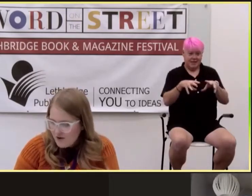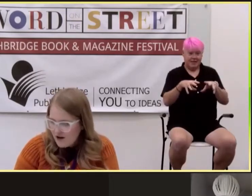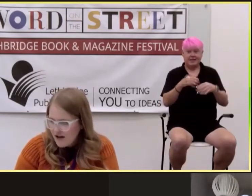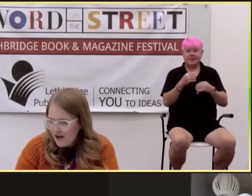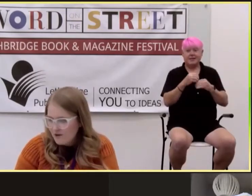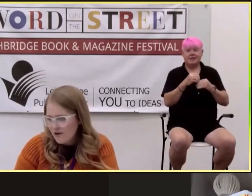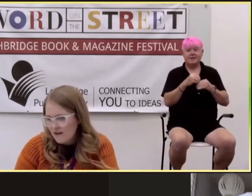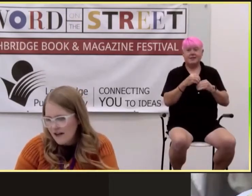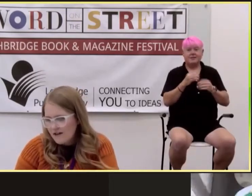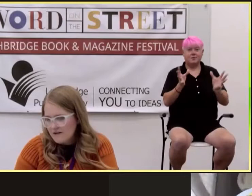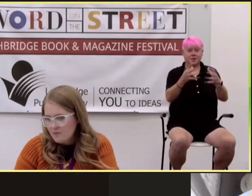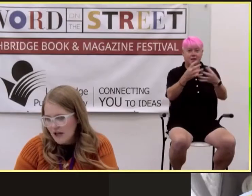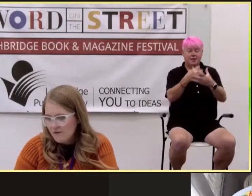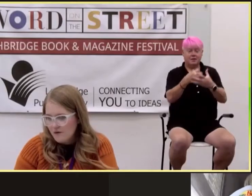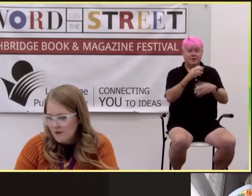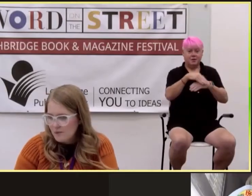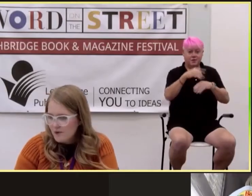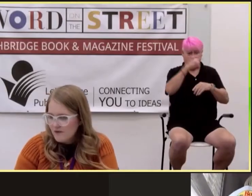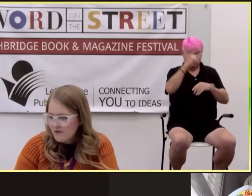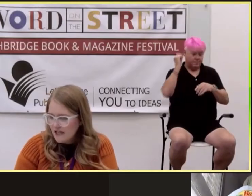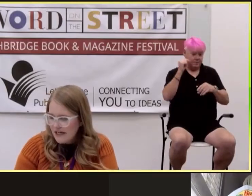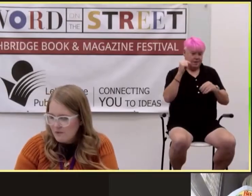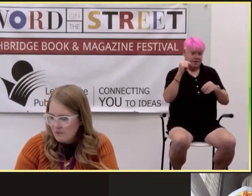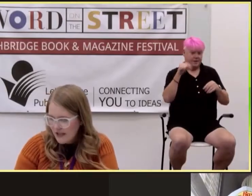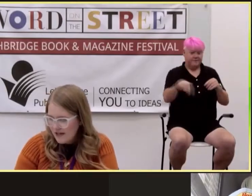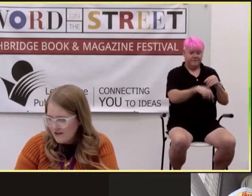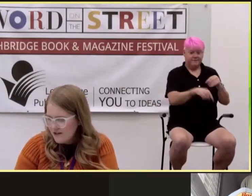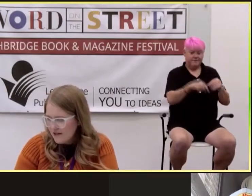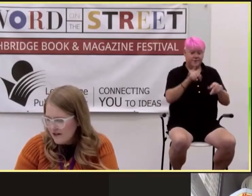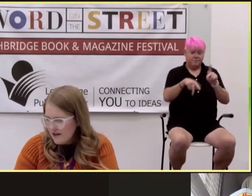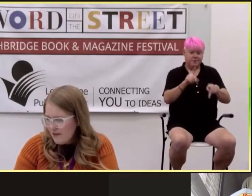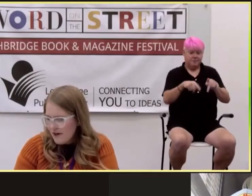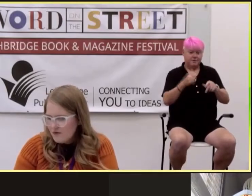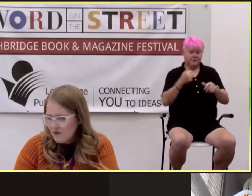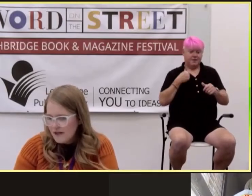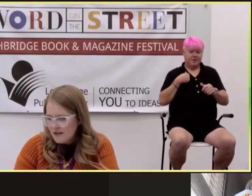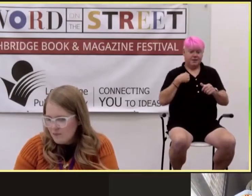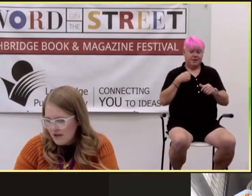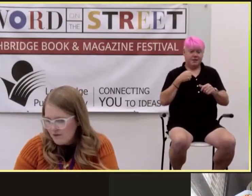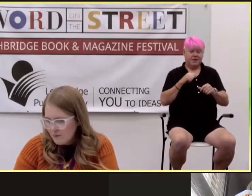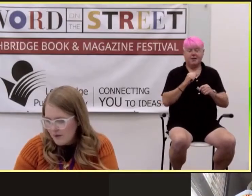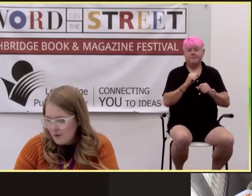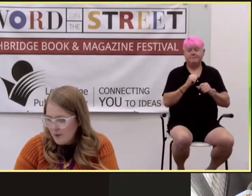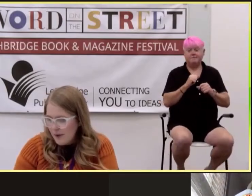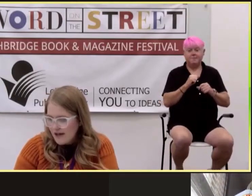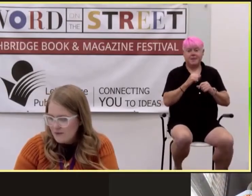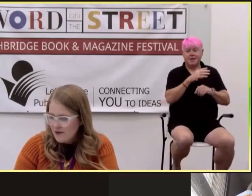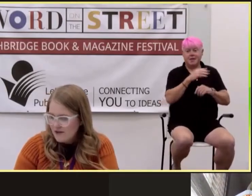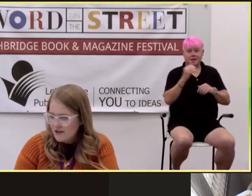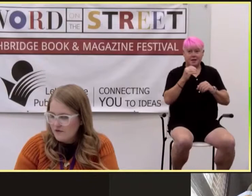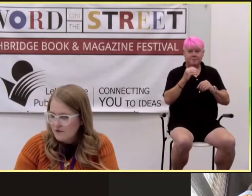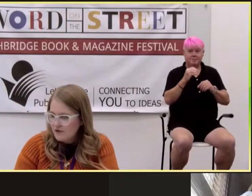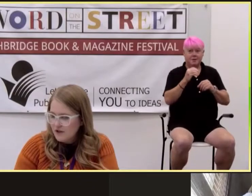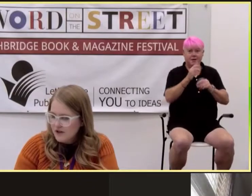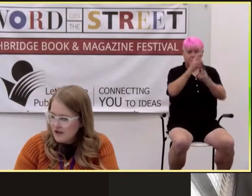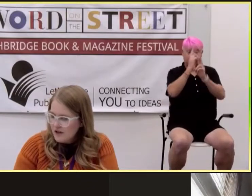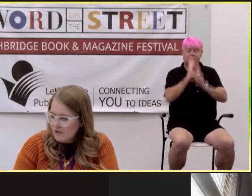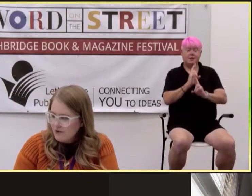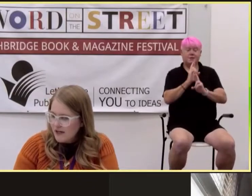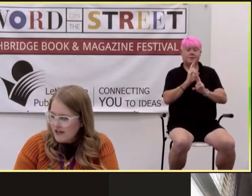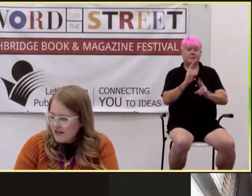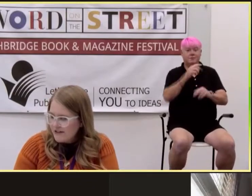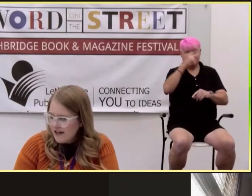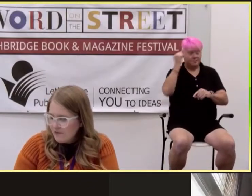that we are gathered on the lands of the Blackfoot people of the Canadian Plains and pays respects to the Blackfoot people past, present, and future,